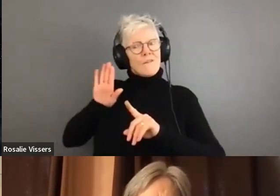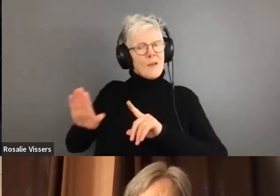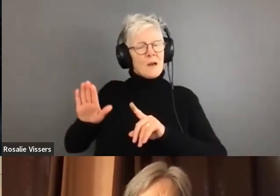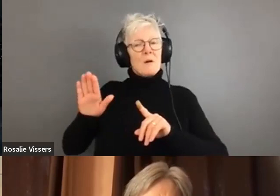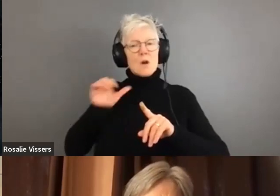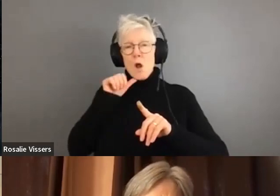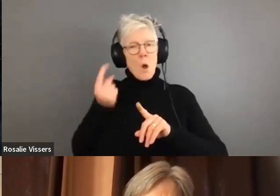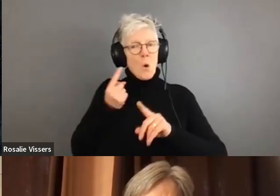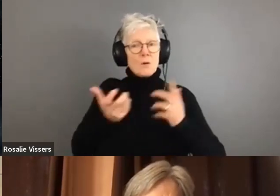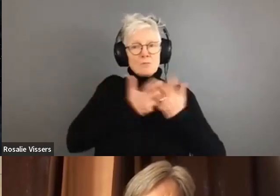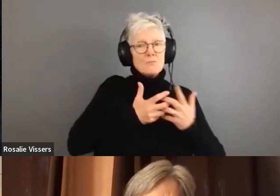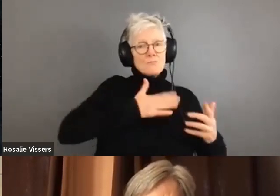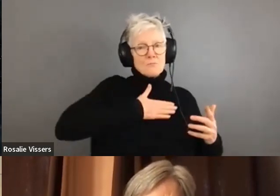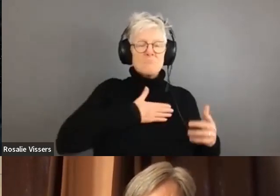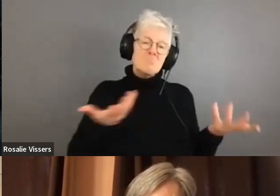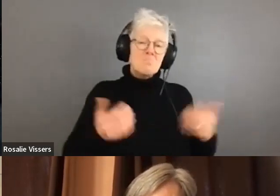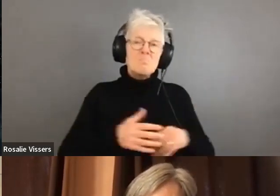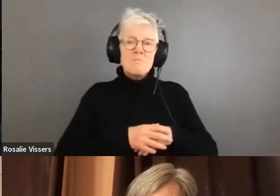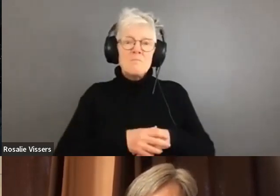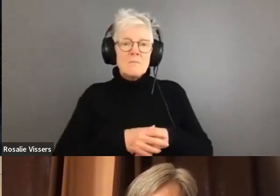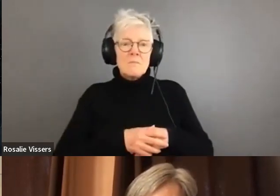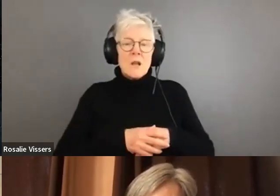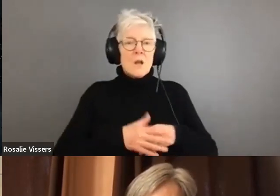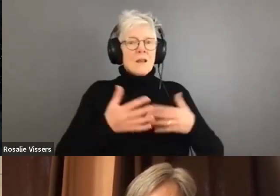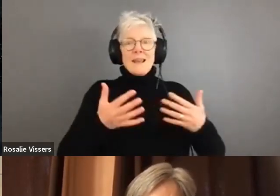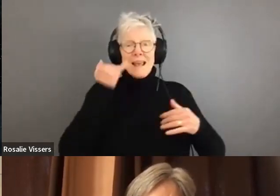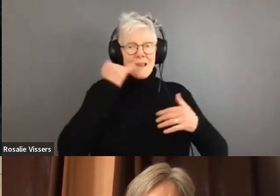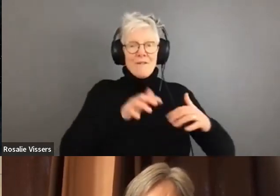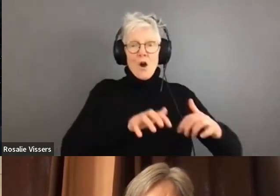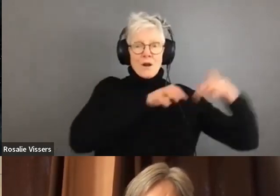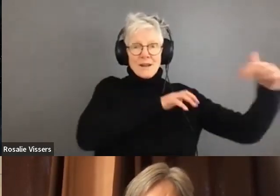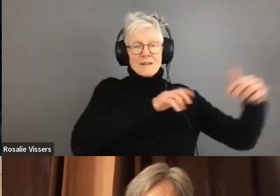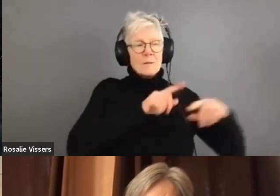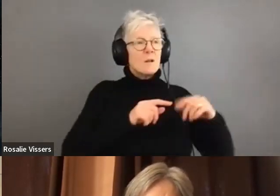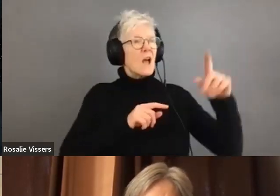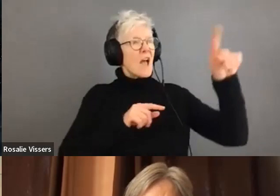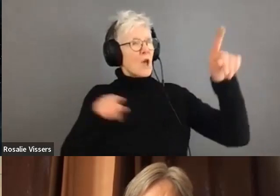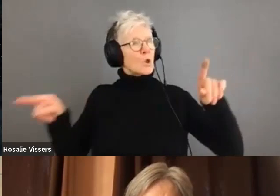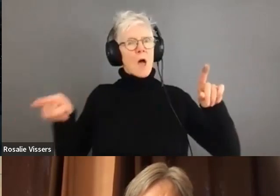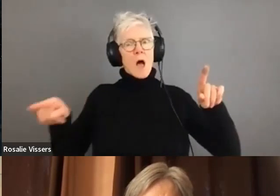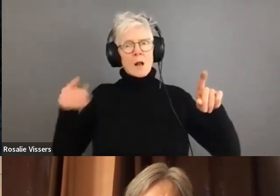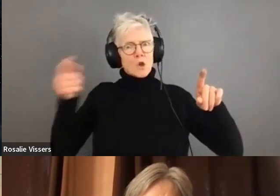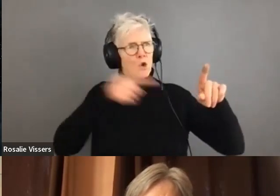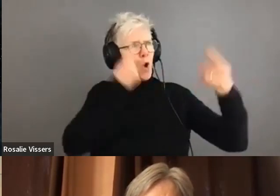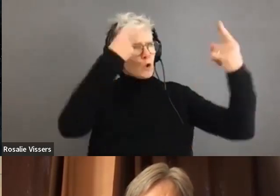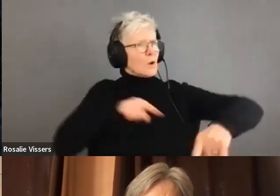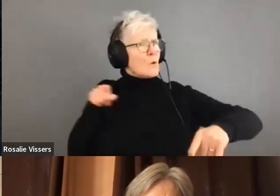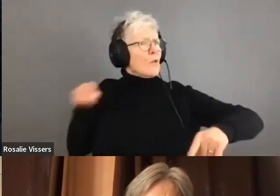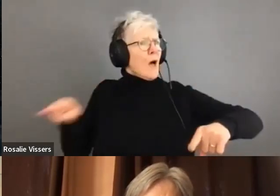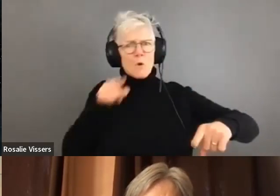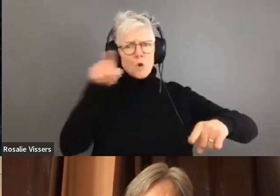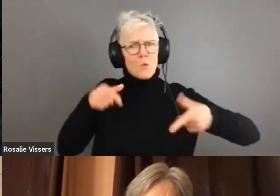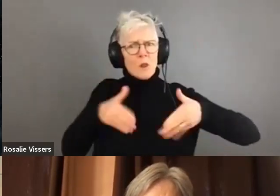Because you don't want someone coming to you on your say, hey, well, you had this person on your show and you must agree with him because you